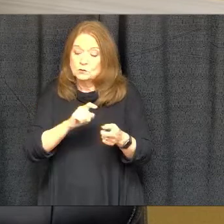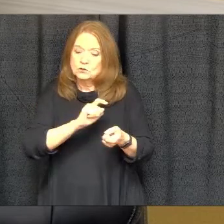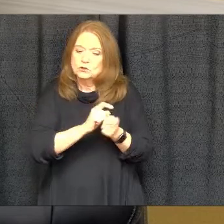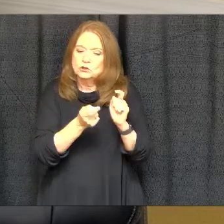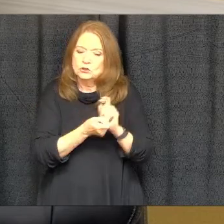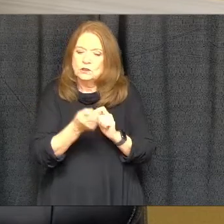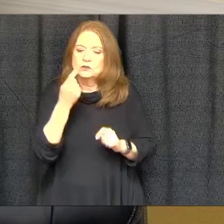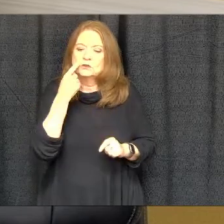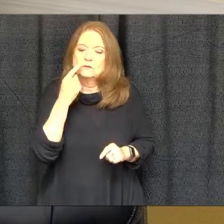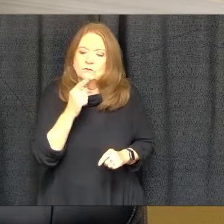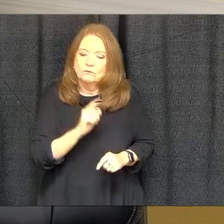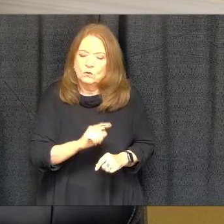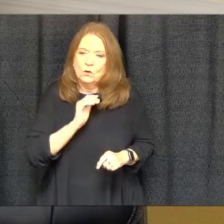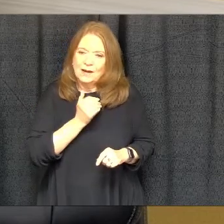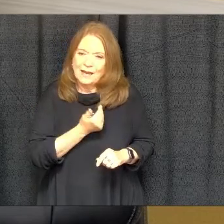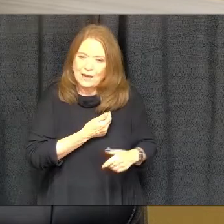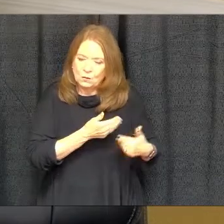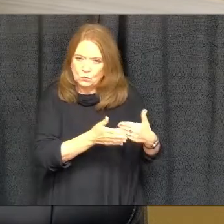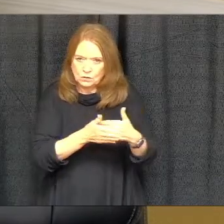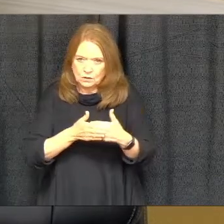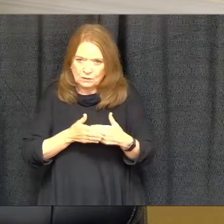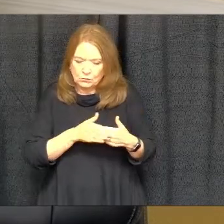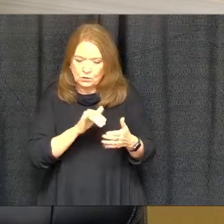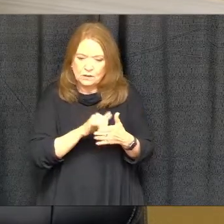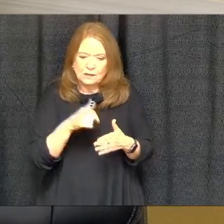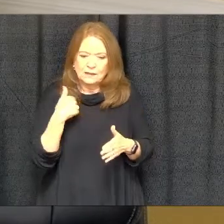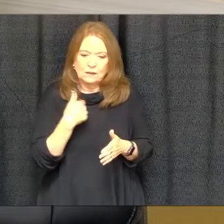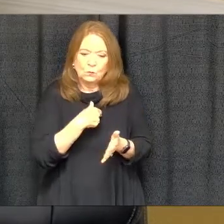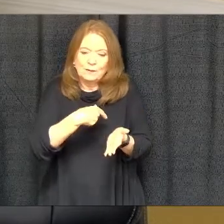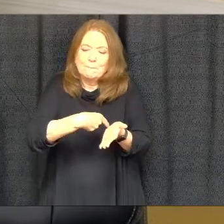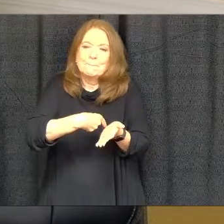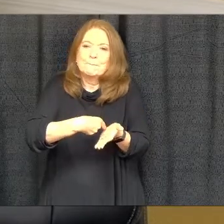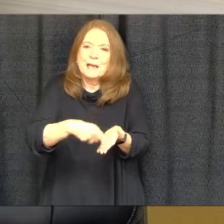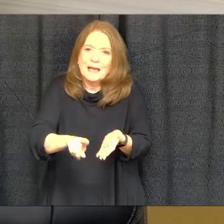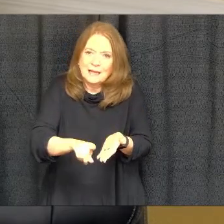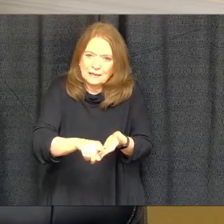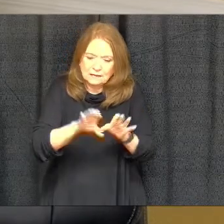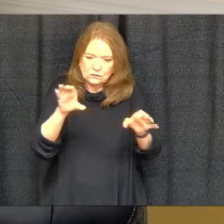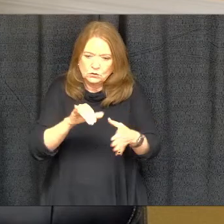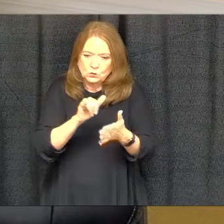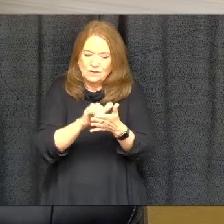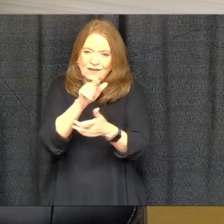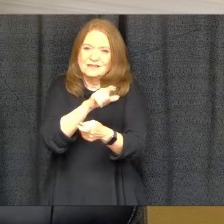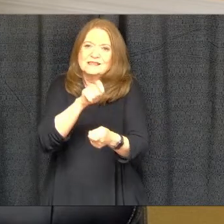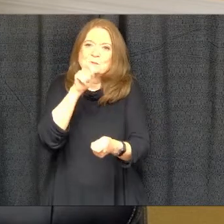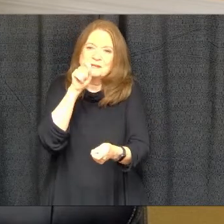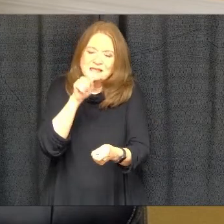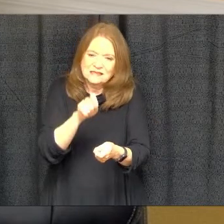it for just our neighborhood that we paid to do that specific